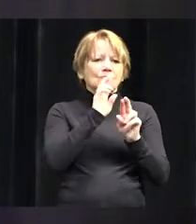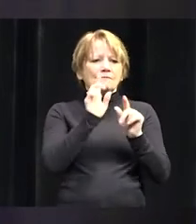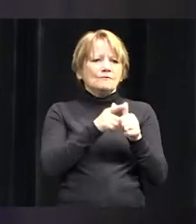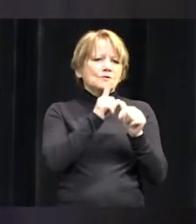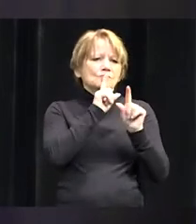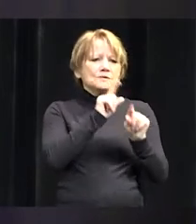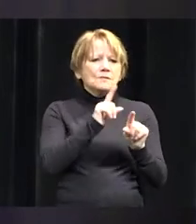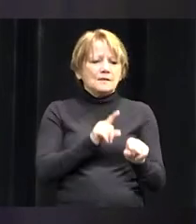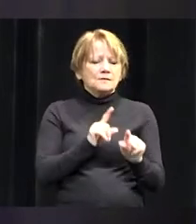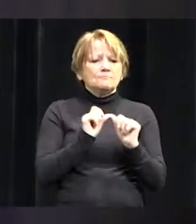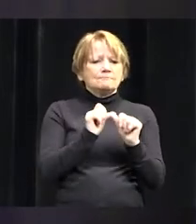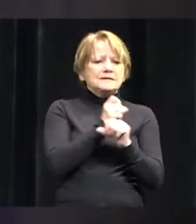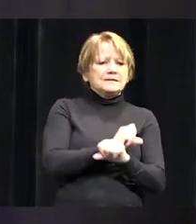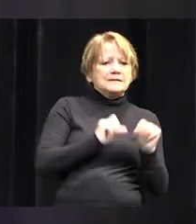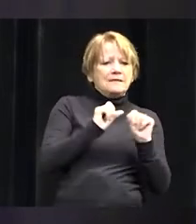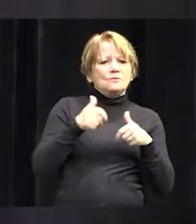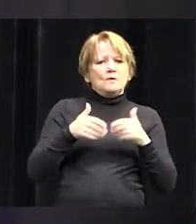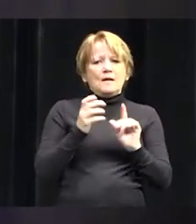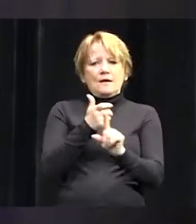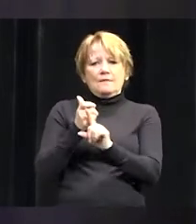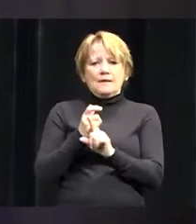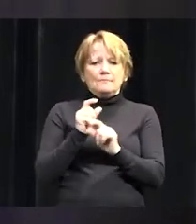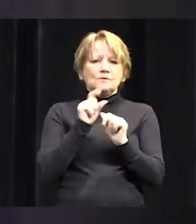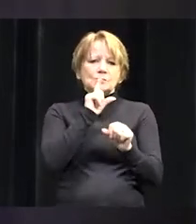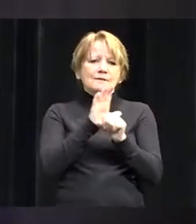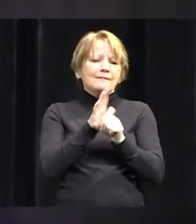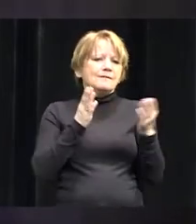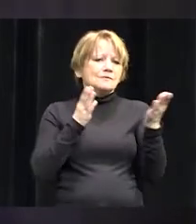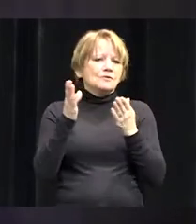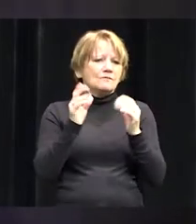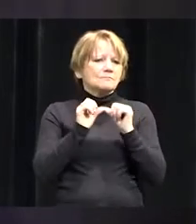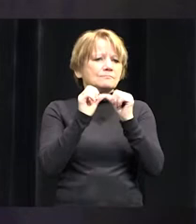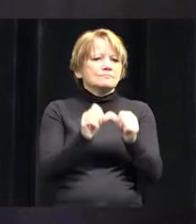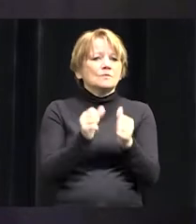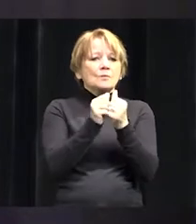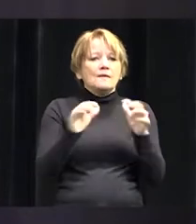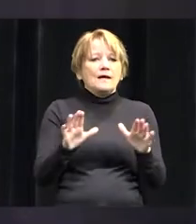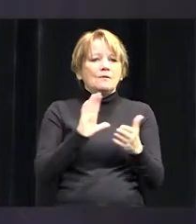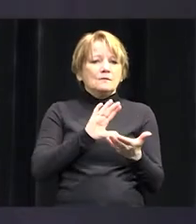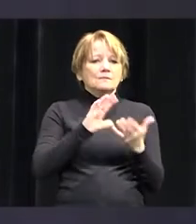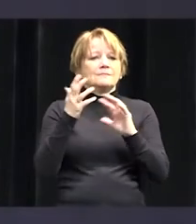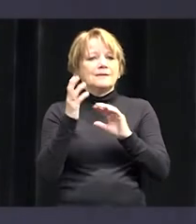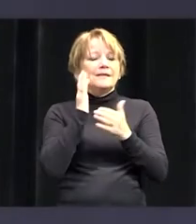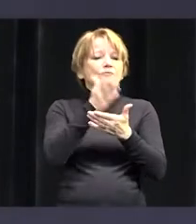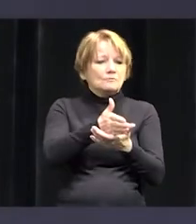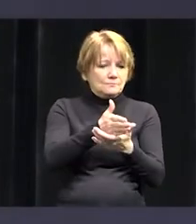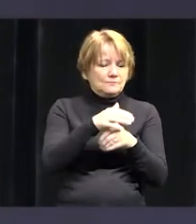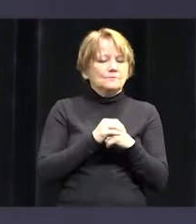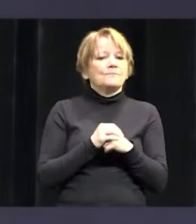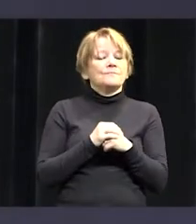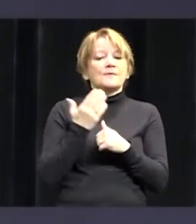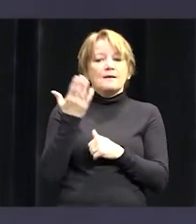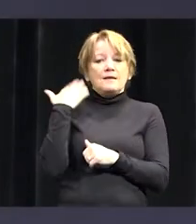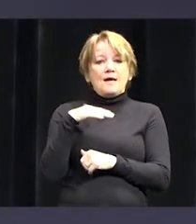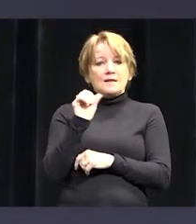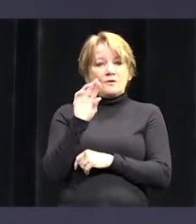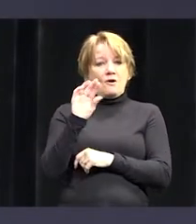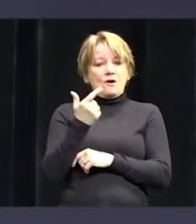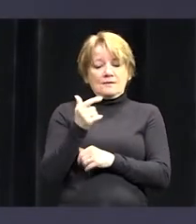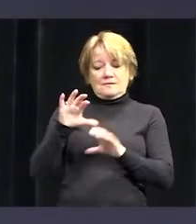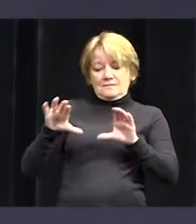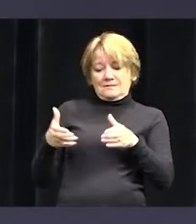safe enabling their dedicated service to our community without interruption last august the